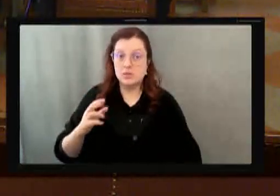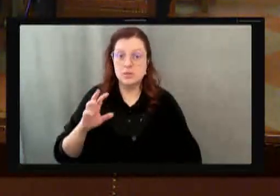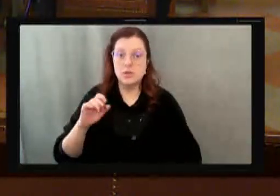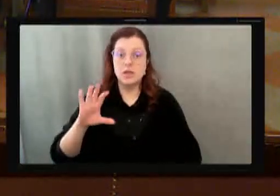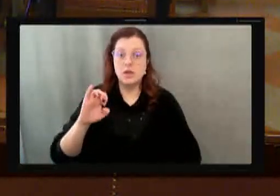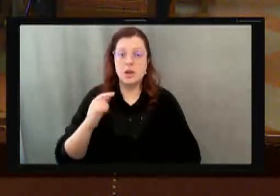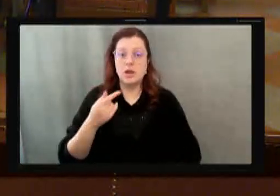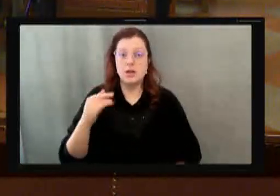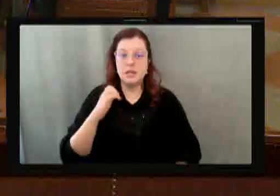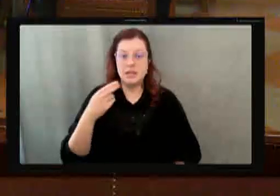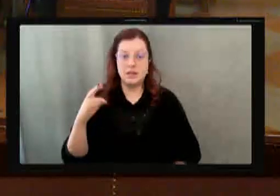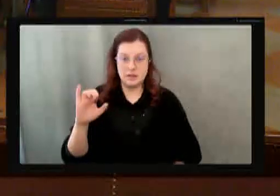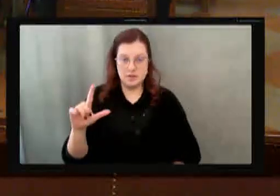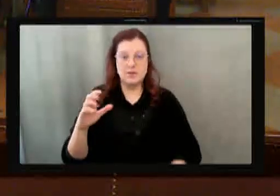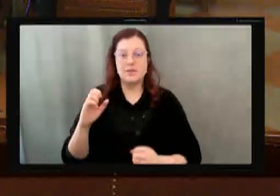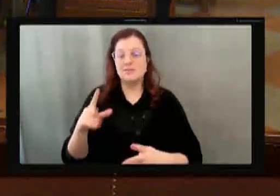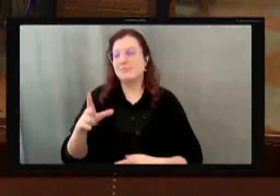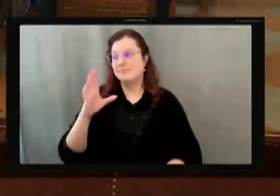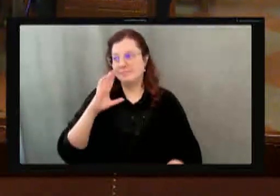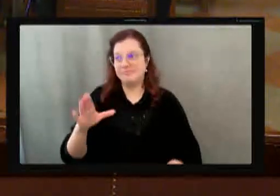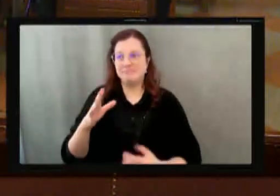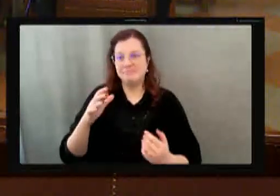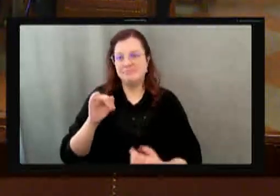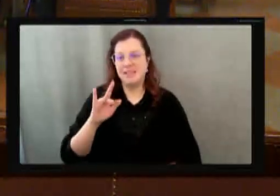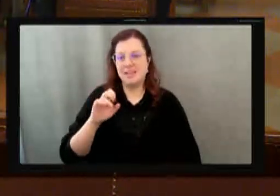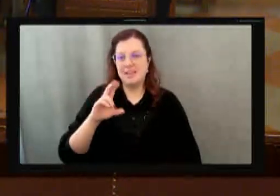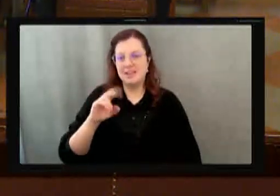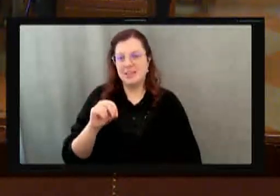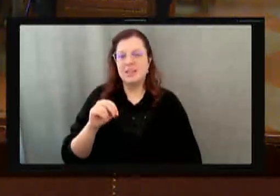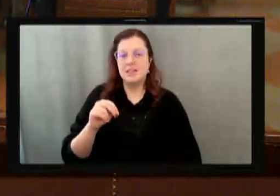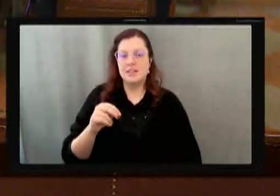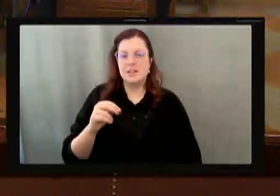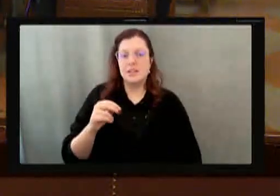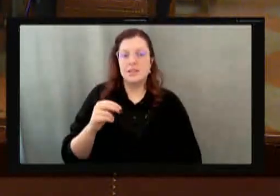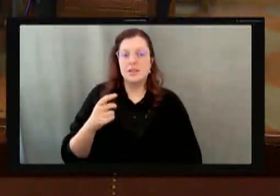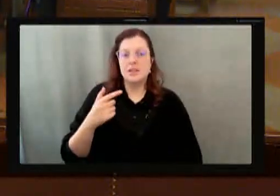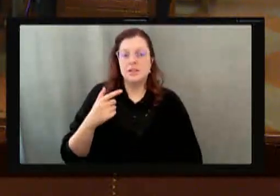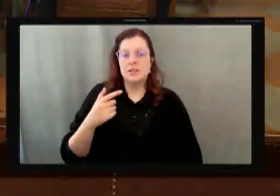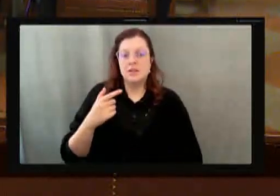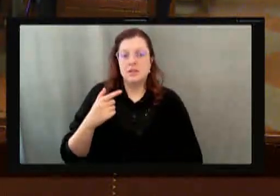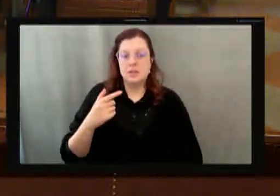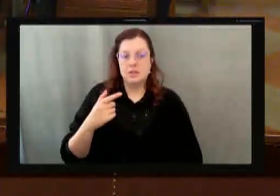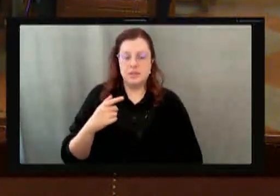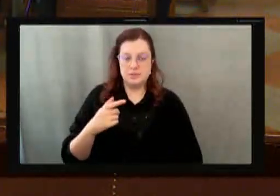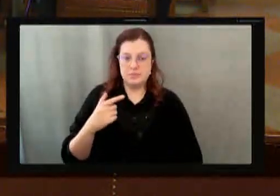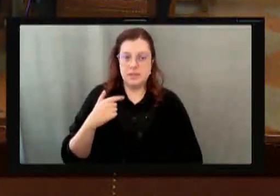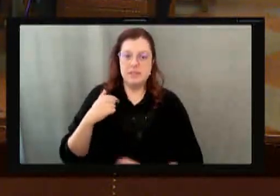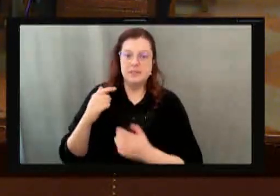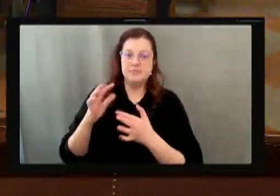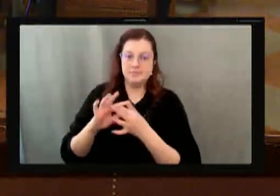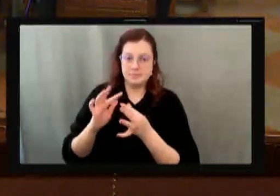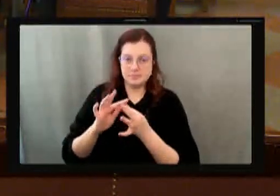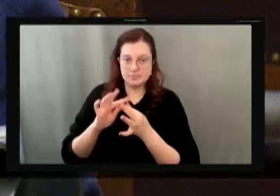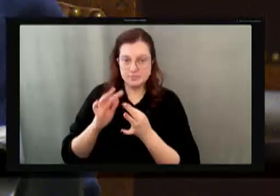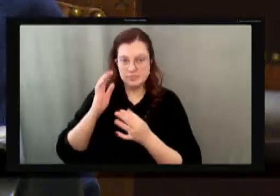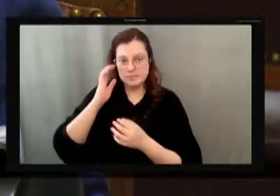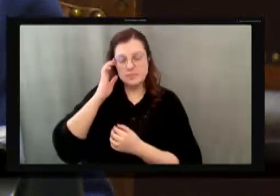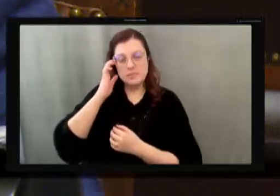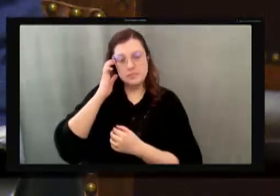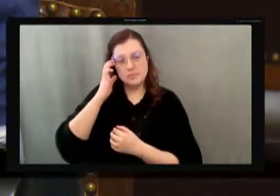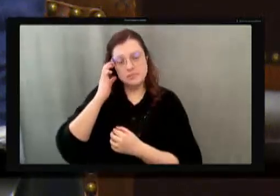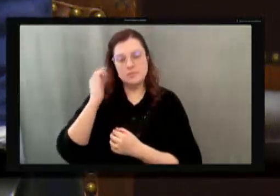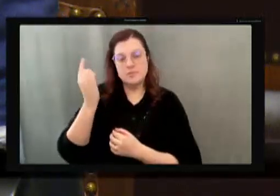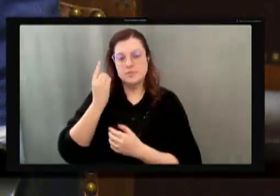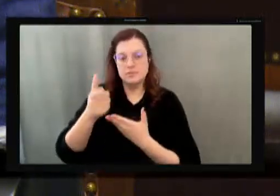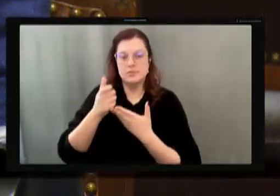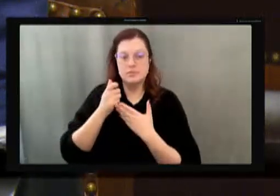Aaron. How you doing? I want to echo Councilwoman Kale Smith's comments. You're always very helpful to me and very knowledgeable as to, the property.